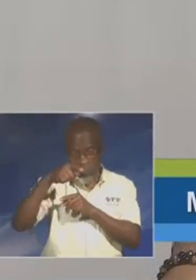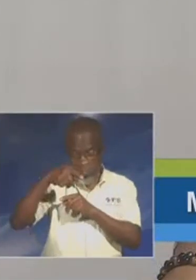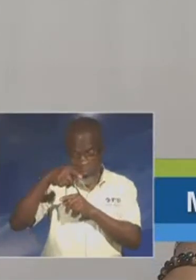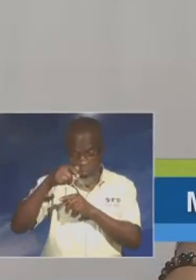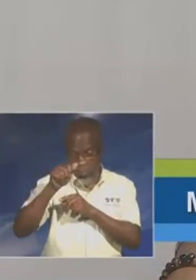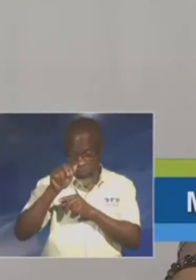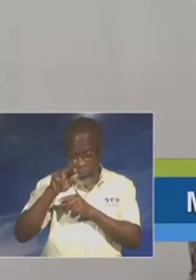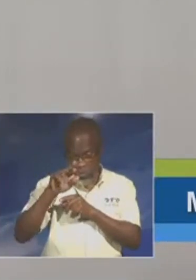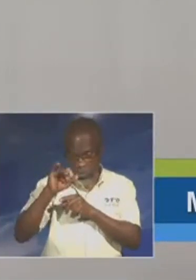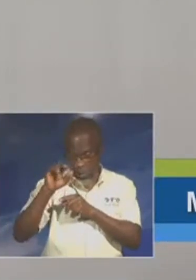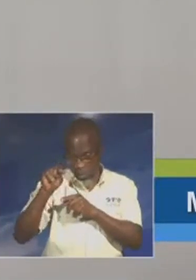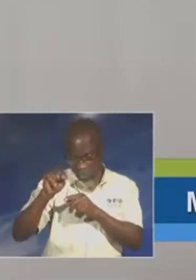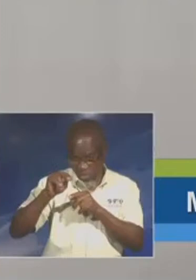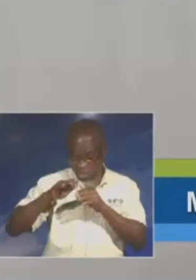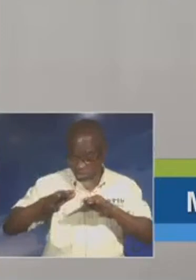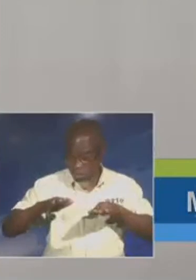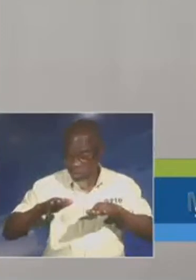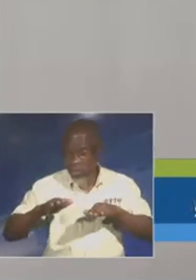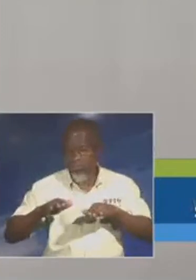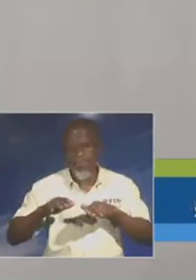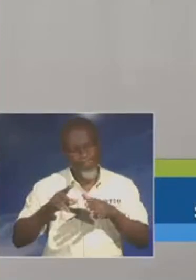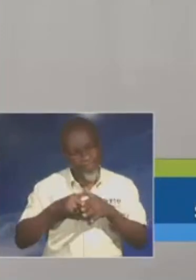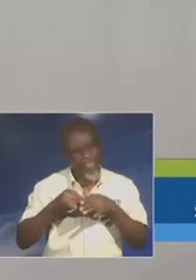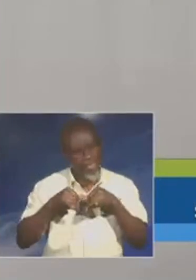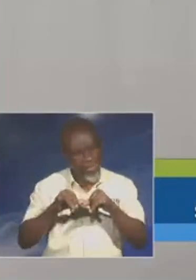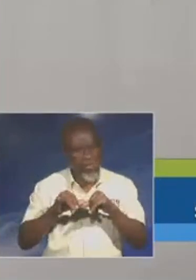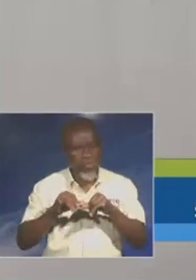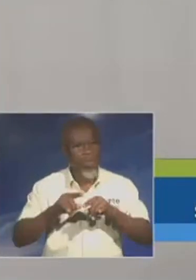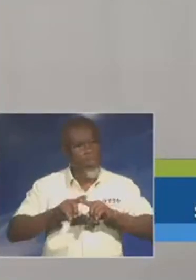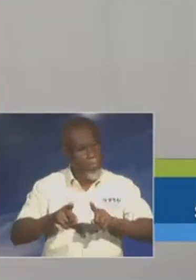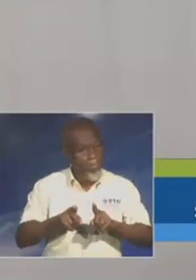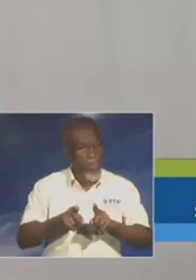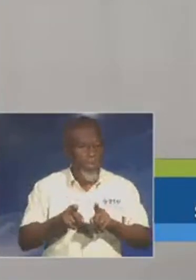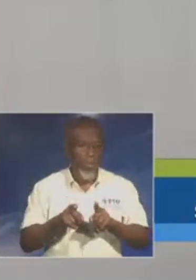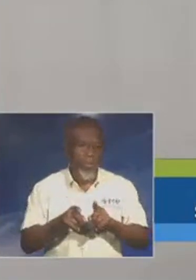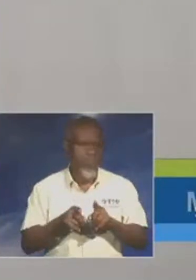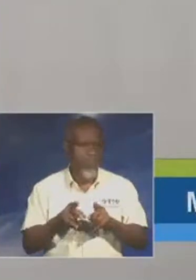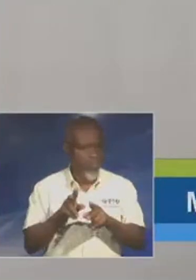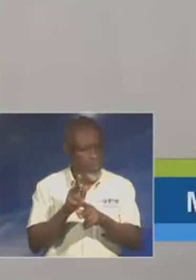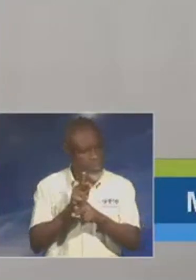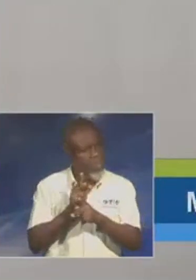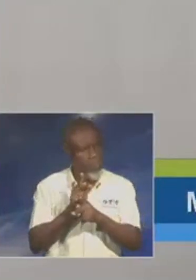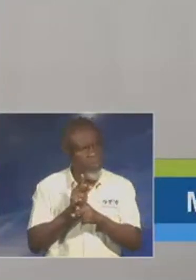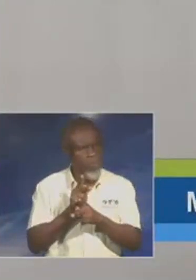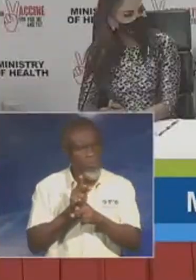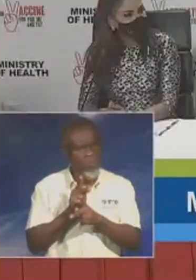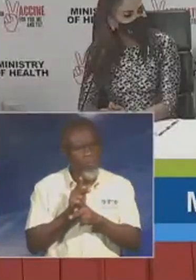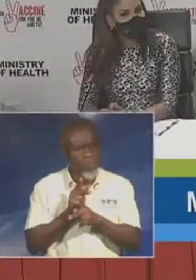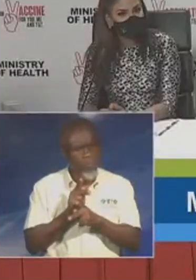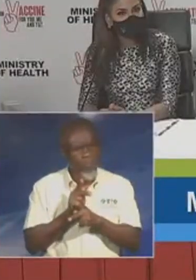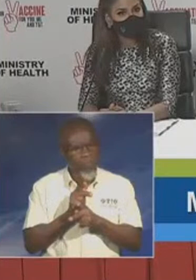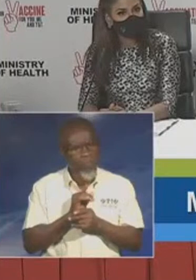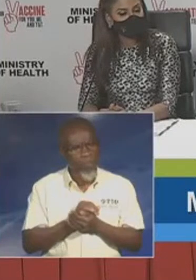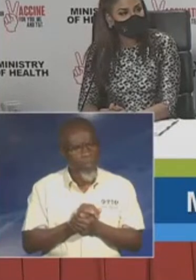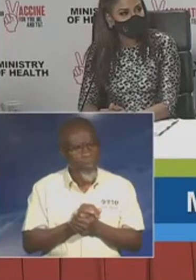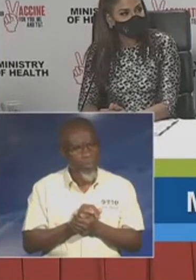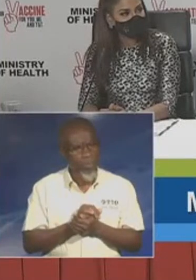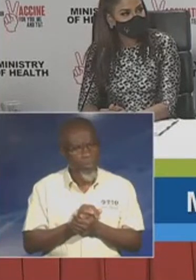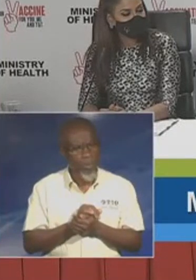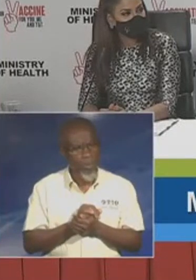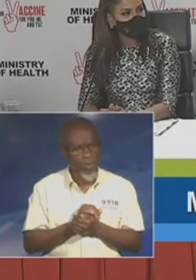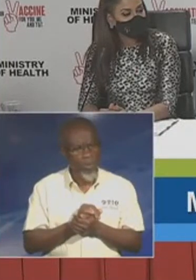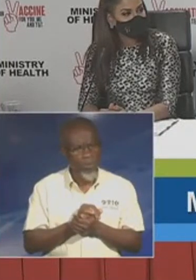your healthcare provider and checking yourself. Dr. Richards, anything else? Before we go to Dr. Richards, I know you said it,